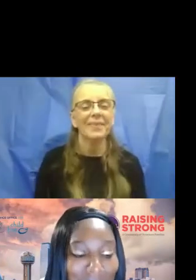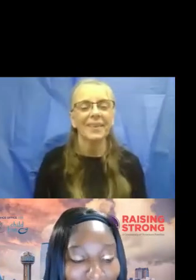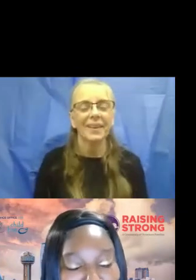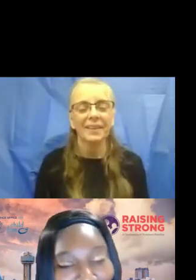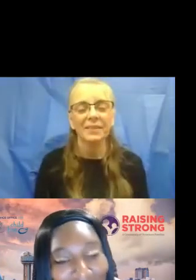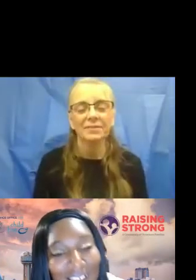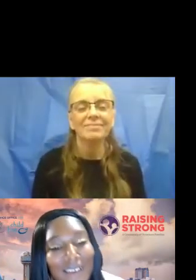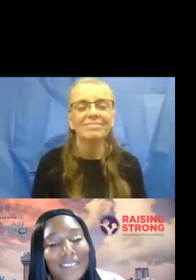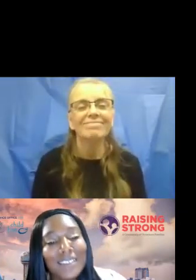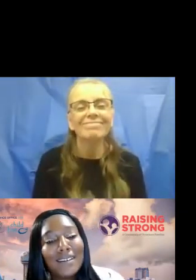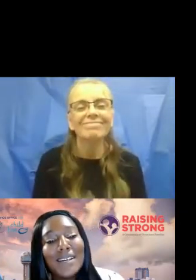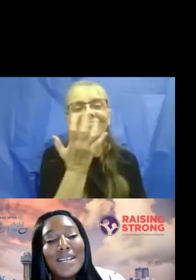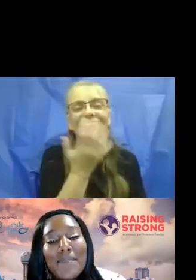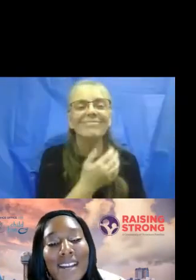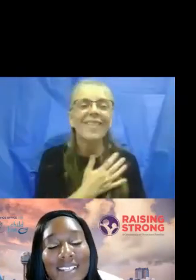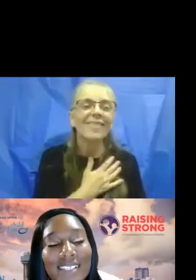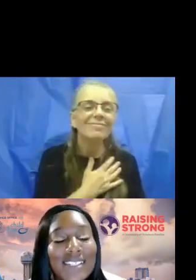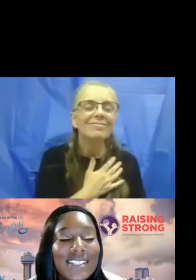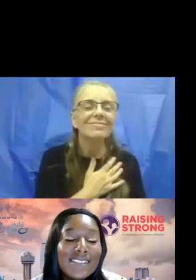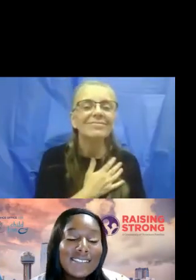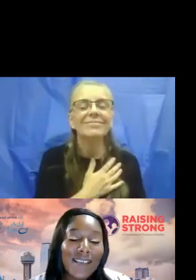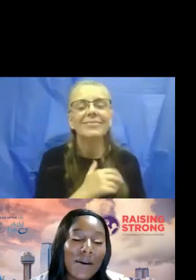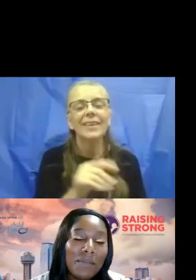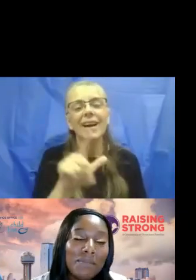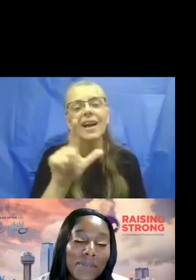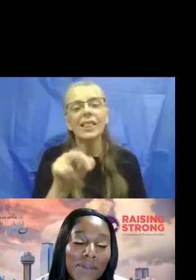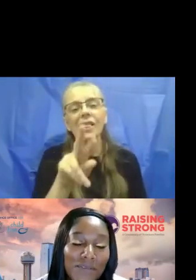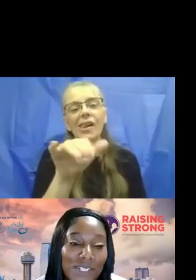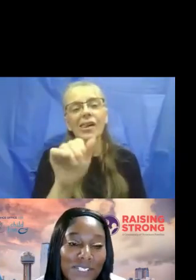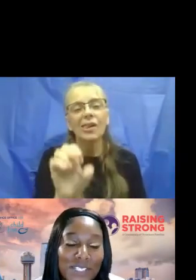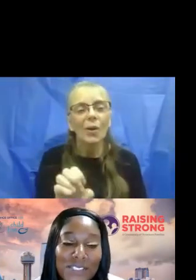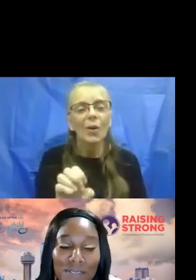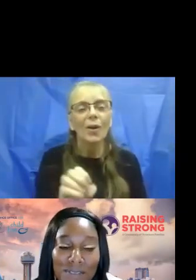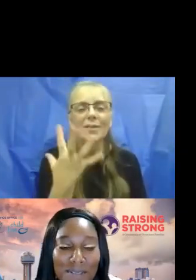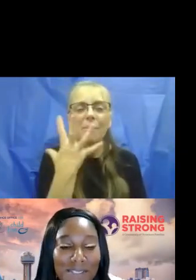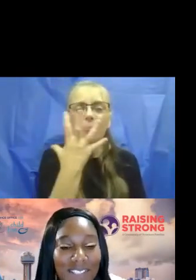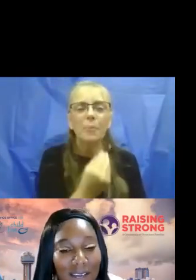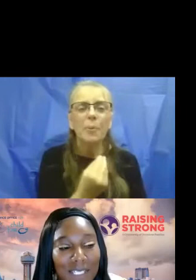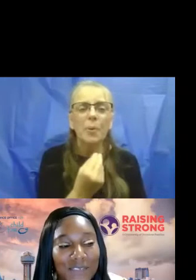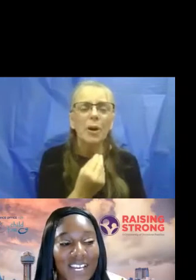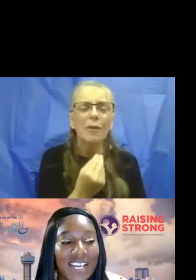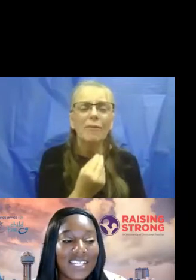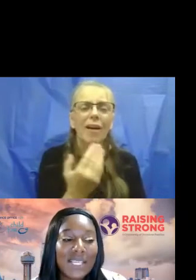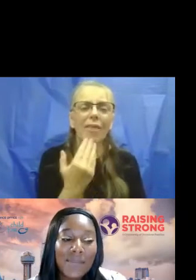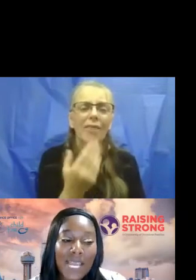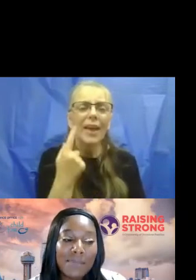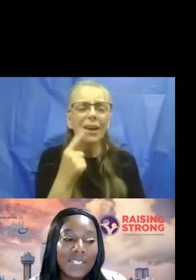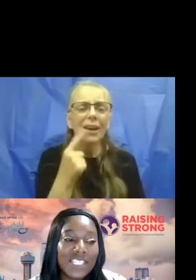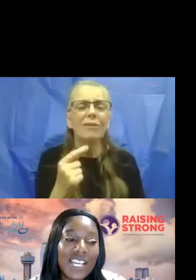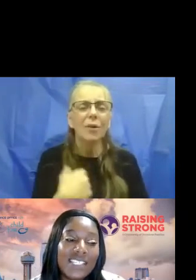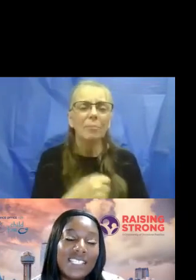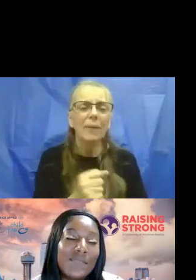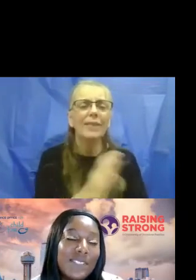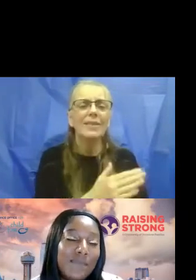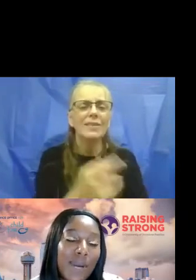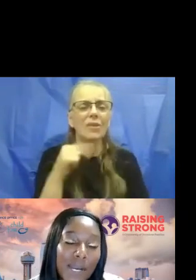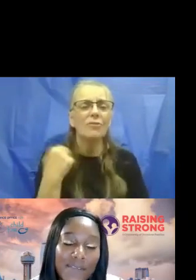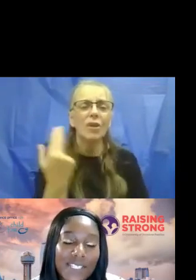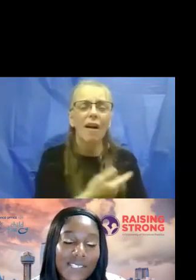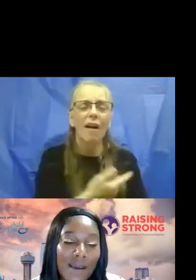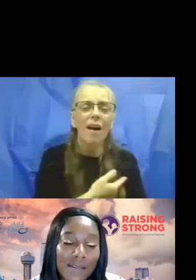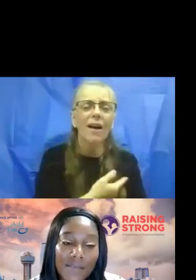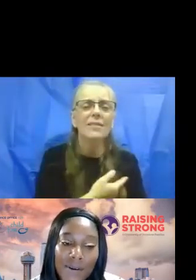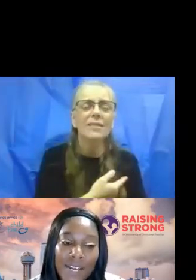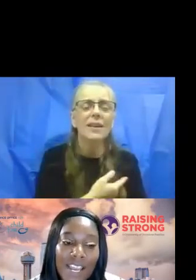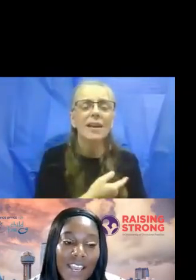Oh, y'all, Lori Berkner is so beautiful to do those songs for us. Someone had put in the chat that this was